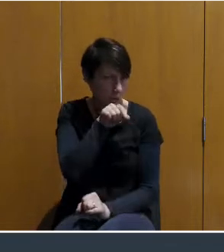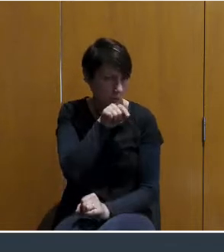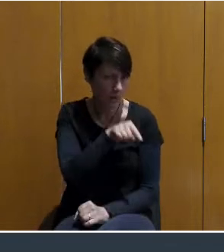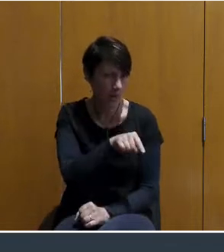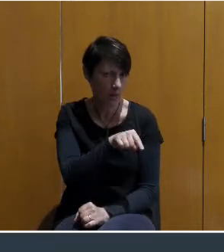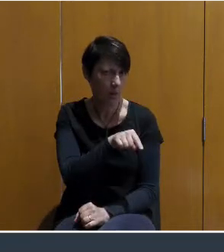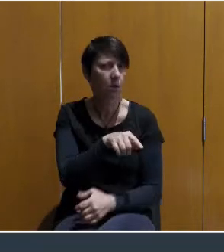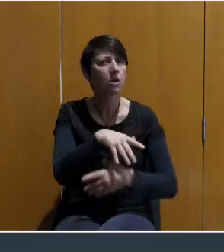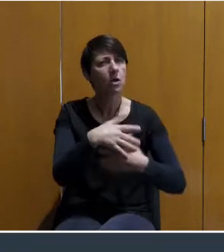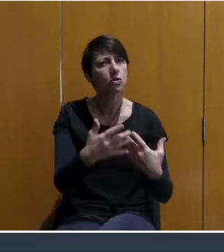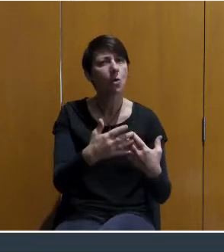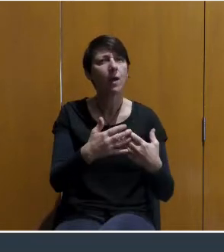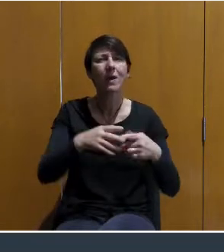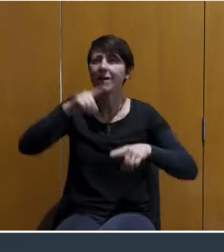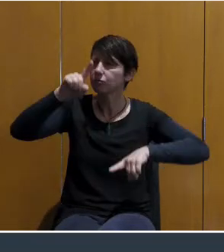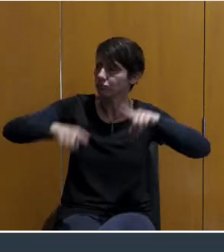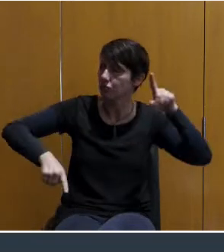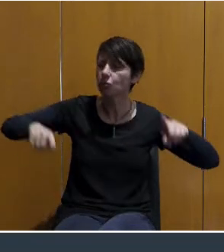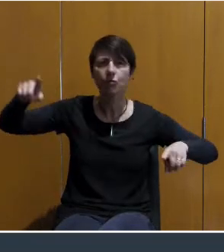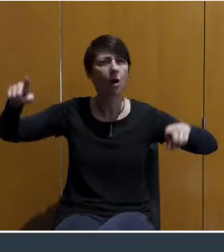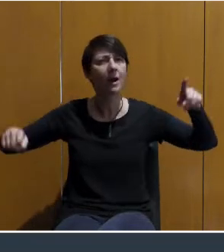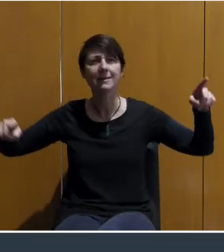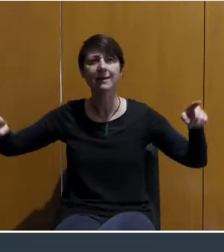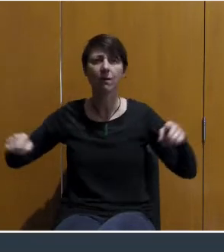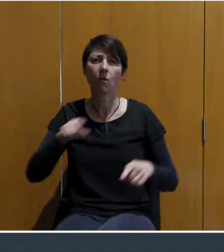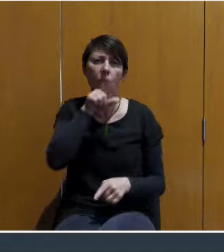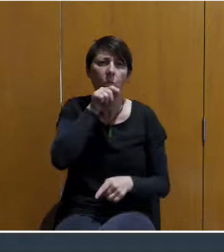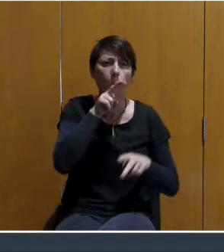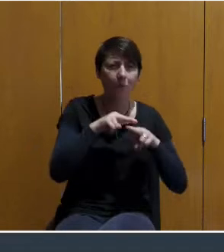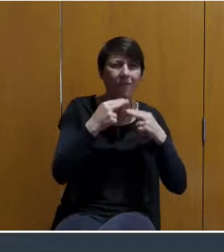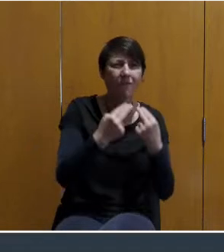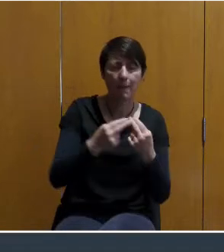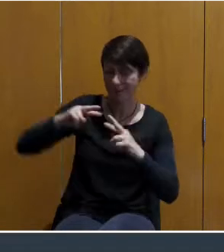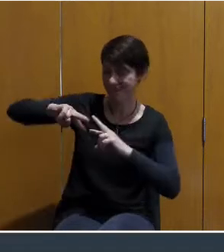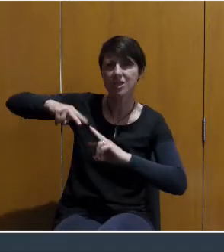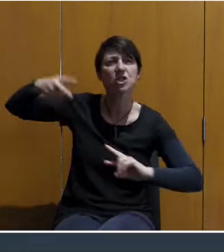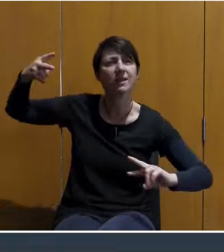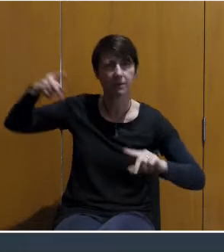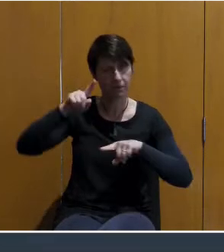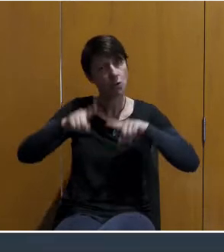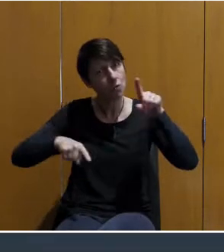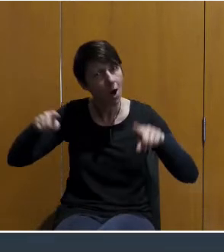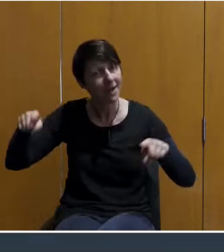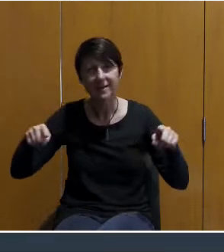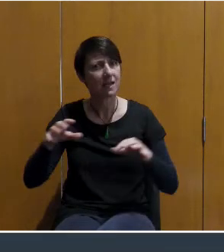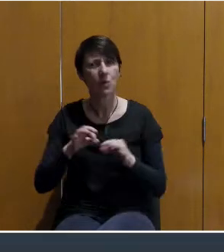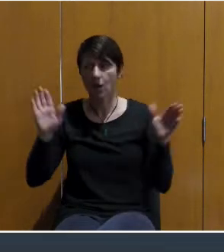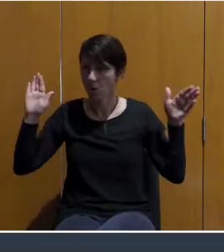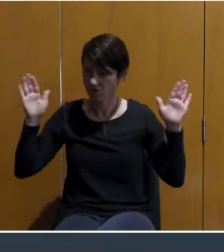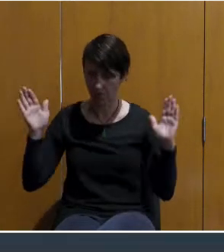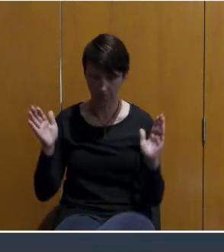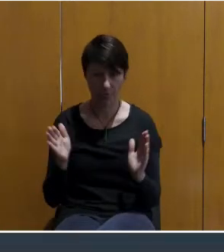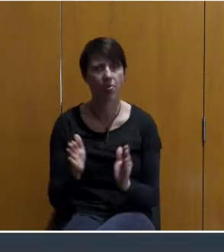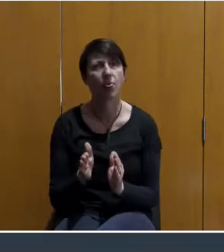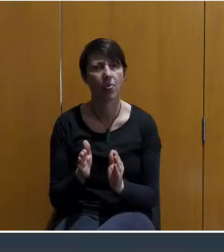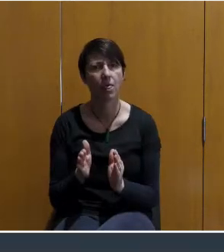enough so that when we do have the technological resources, maybe to bring back species, this is something we can do, because